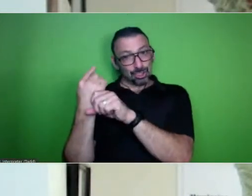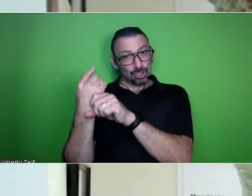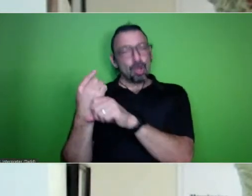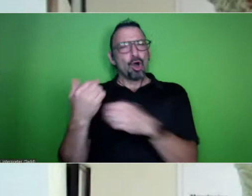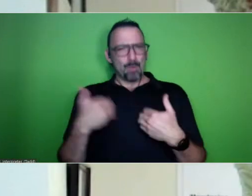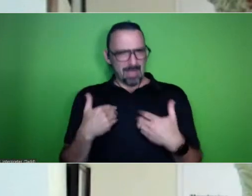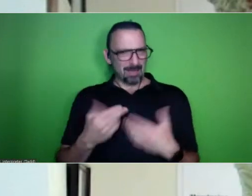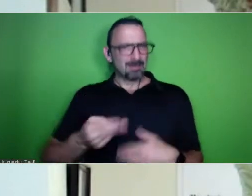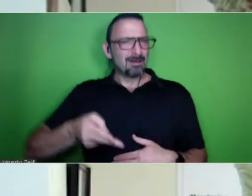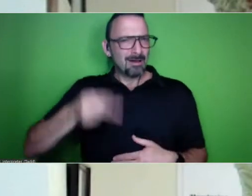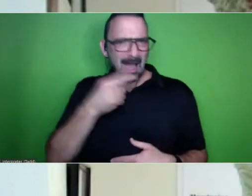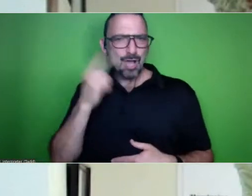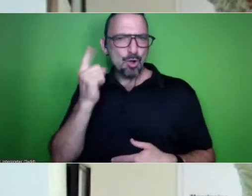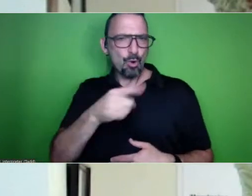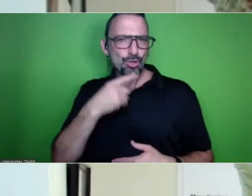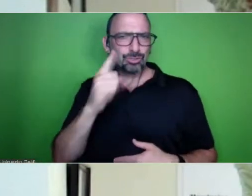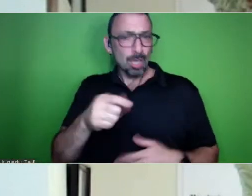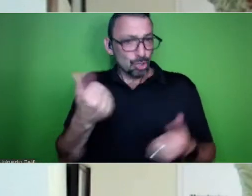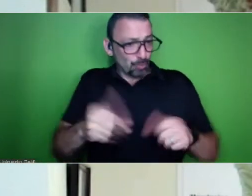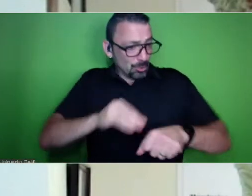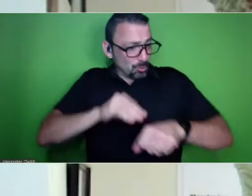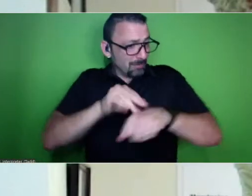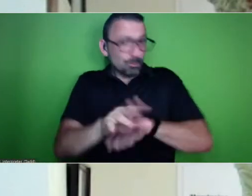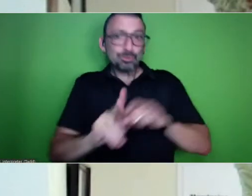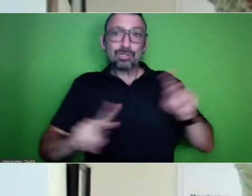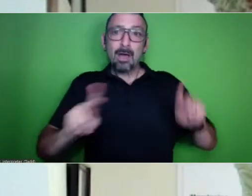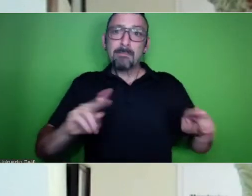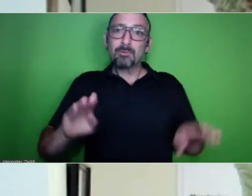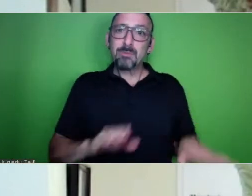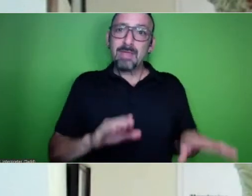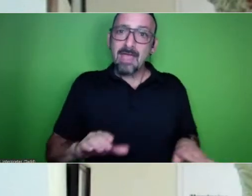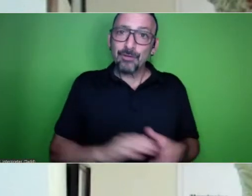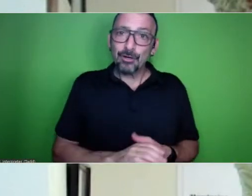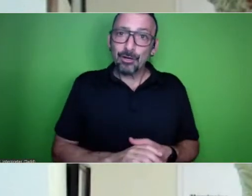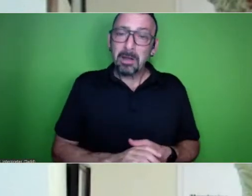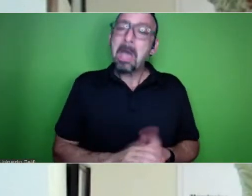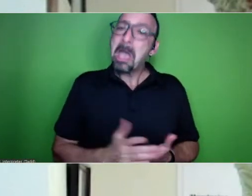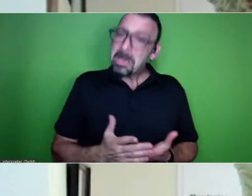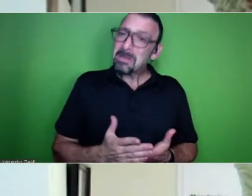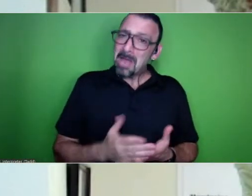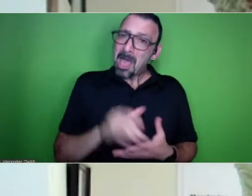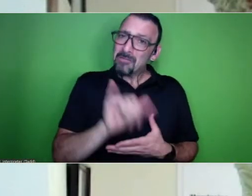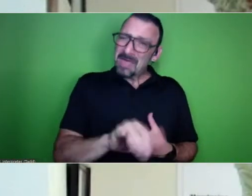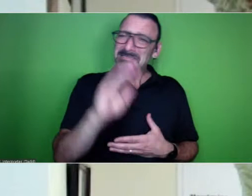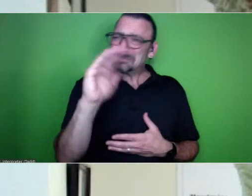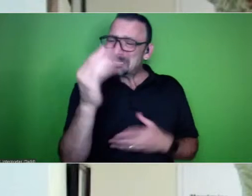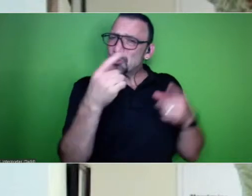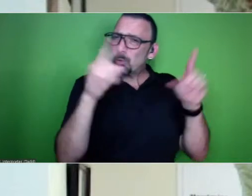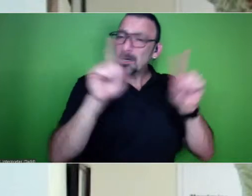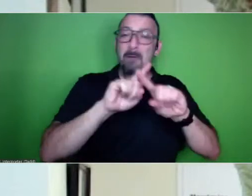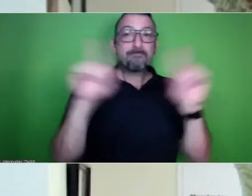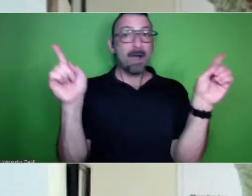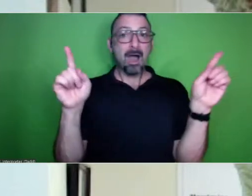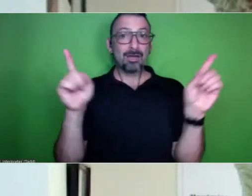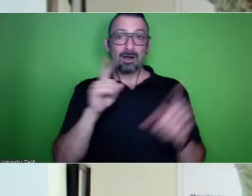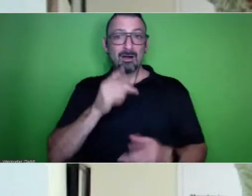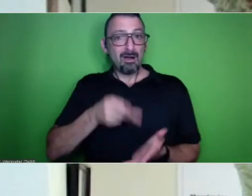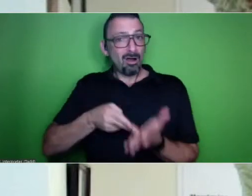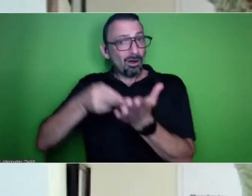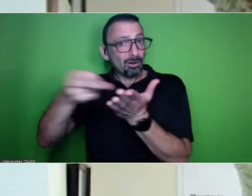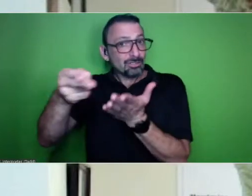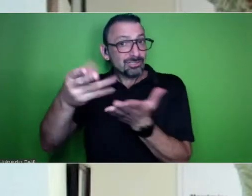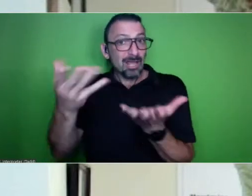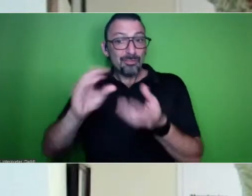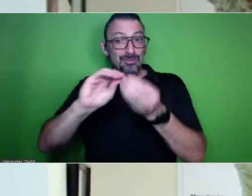people's behaviors, and for the most part, I think they did. But what brought down the numbers last year was clearly